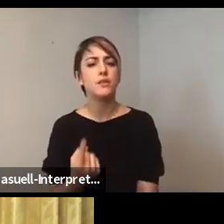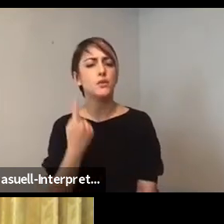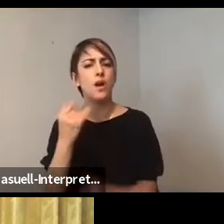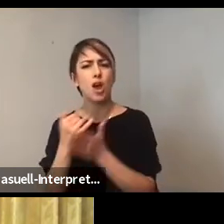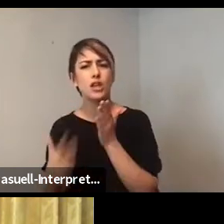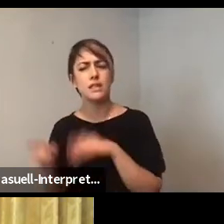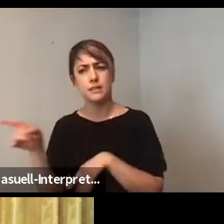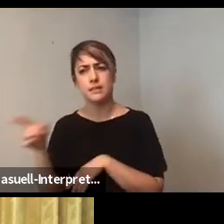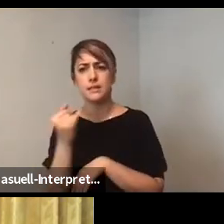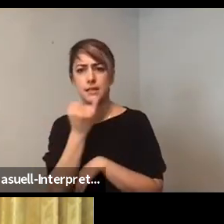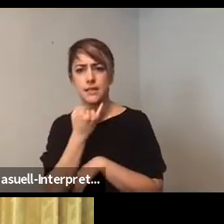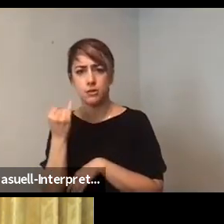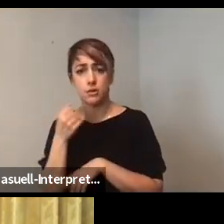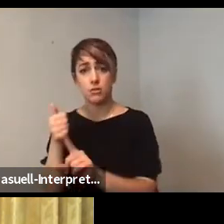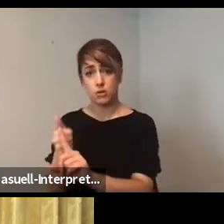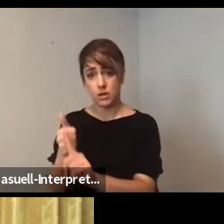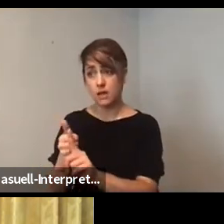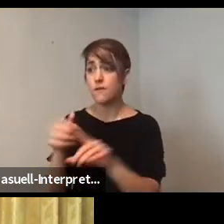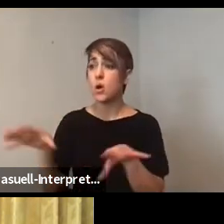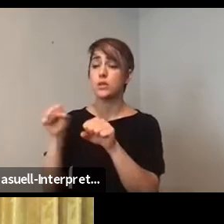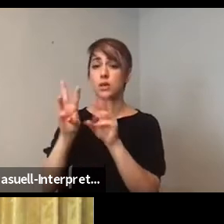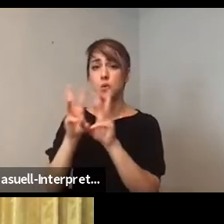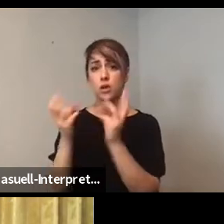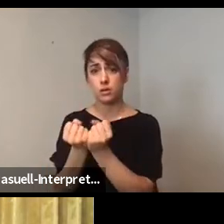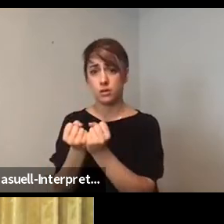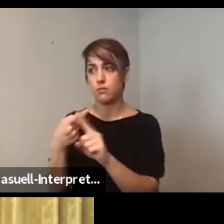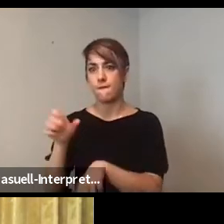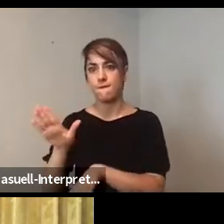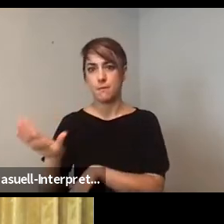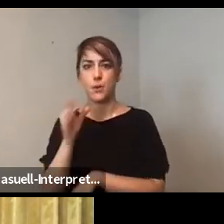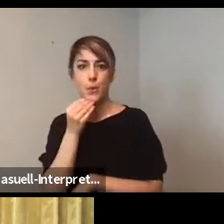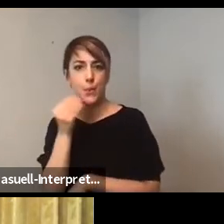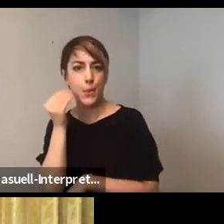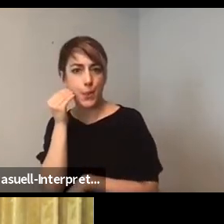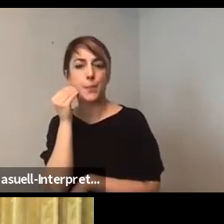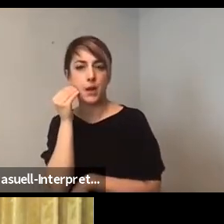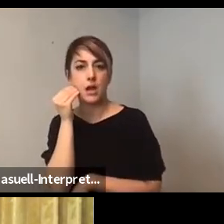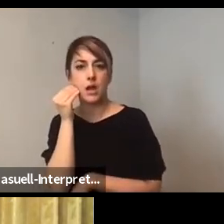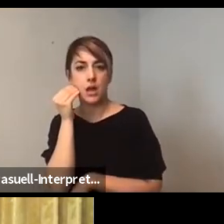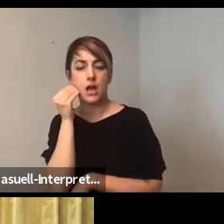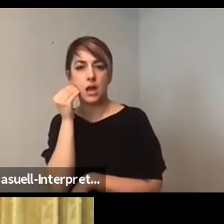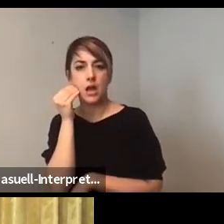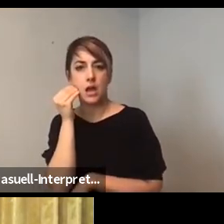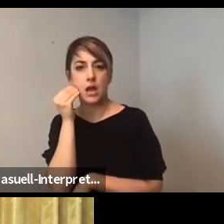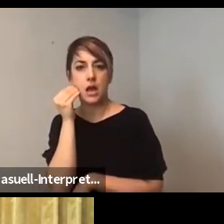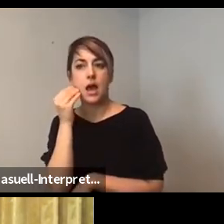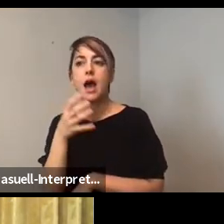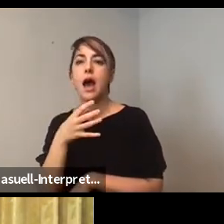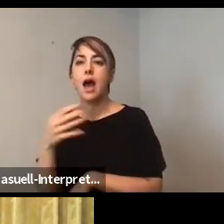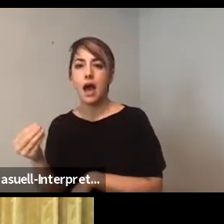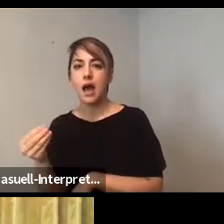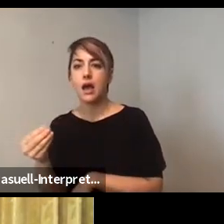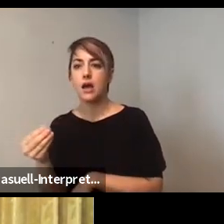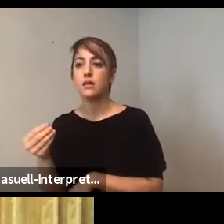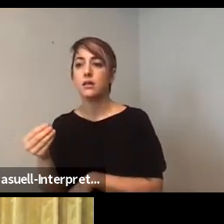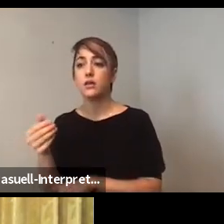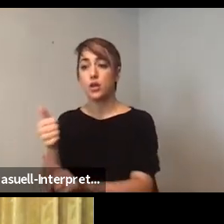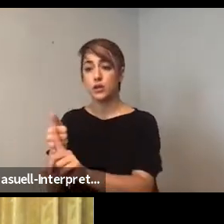her home, and she arouses questions for people, and they create together, everyone